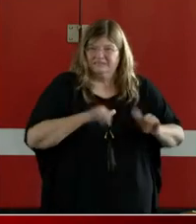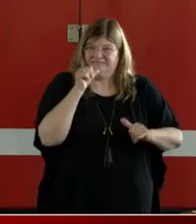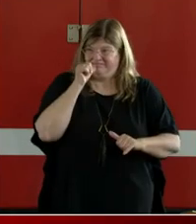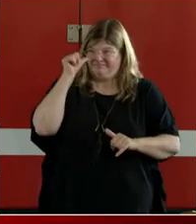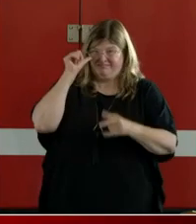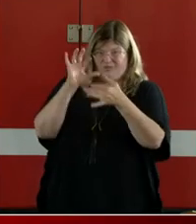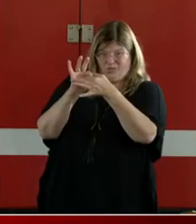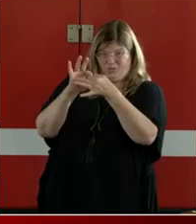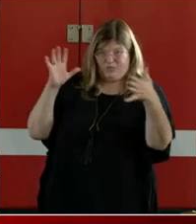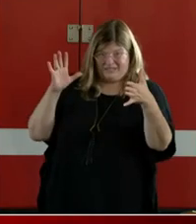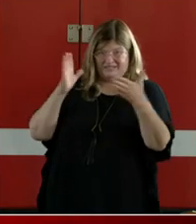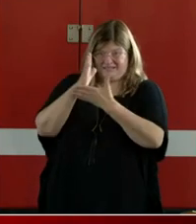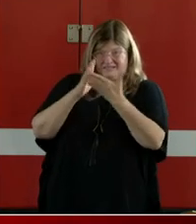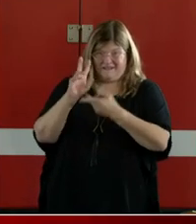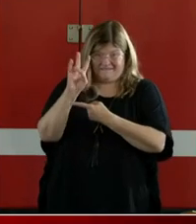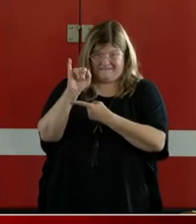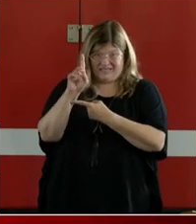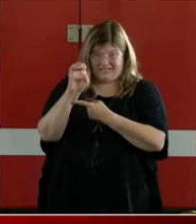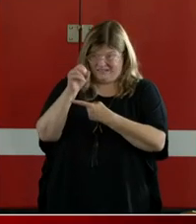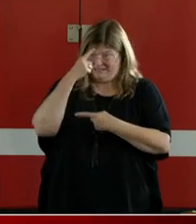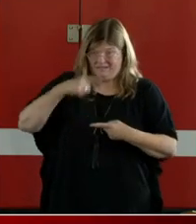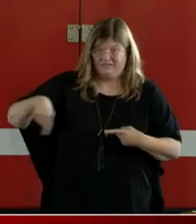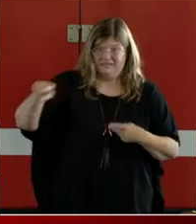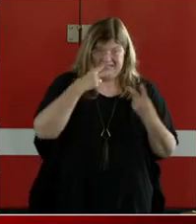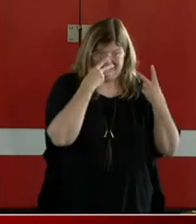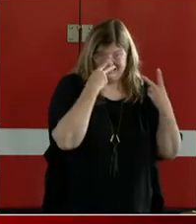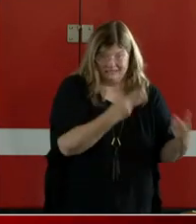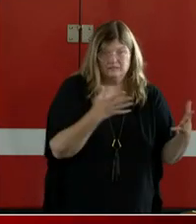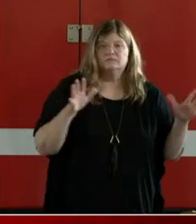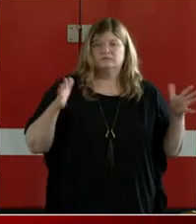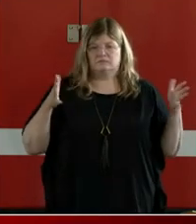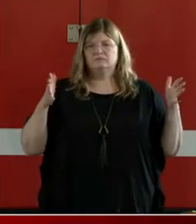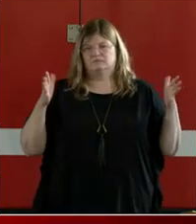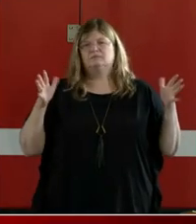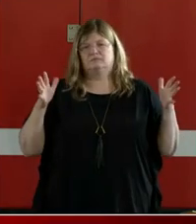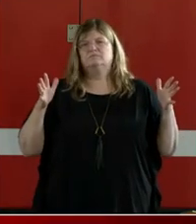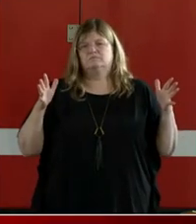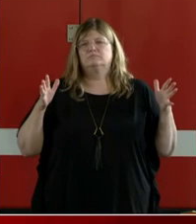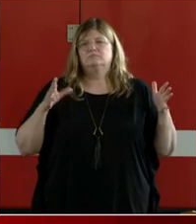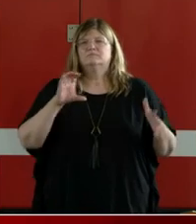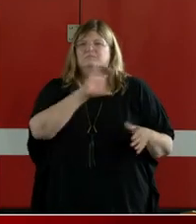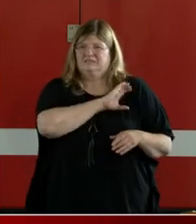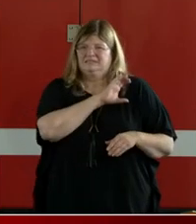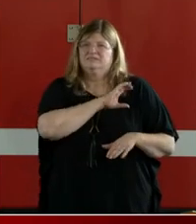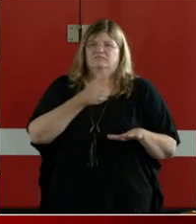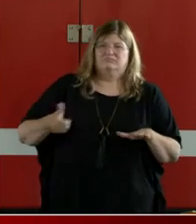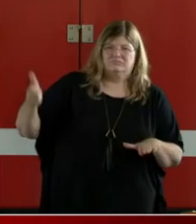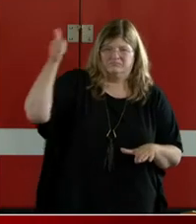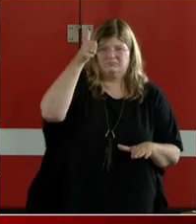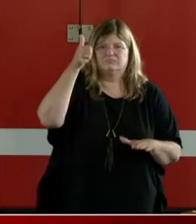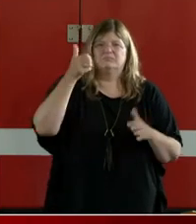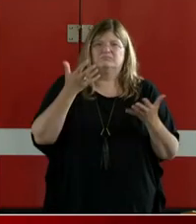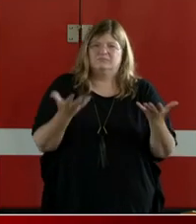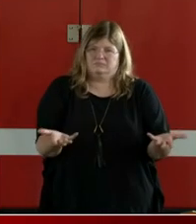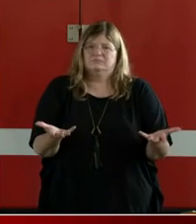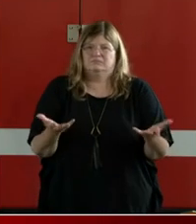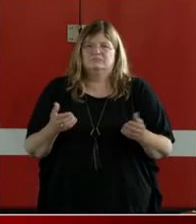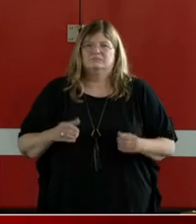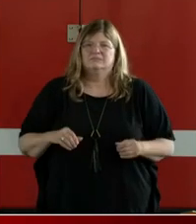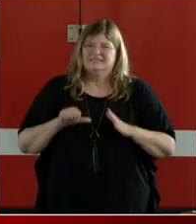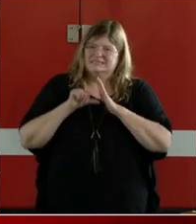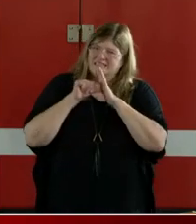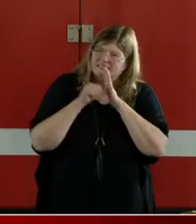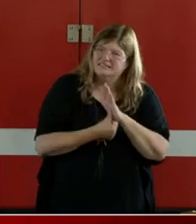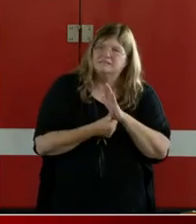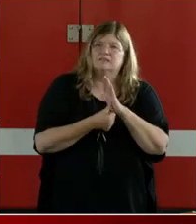yesterday for people to see. The chief emphasized then that it was the matter of the shooting